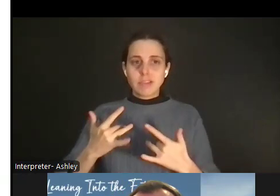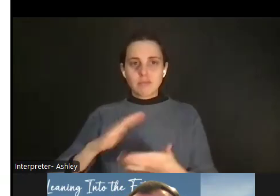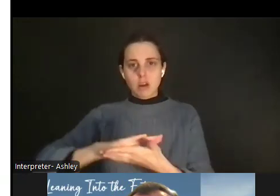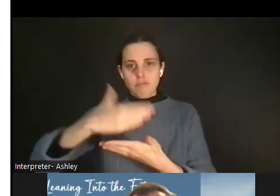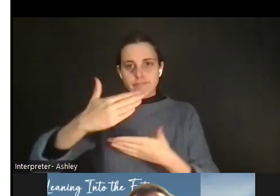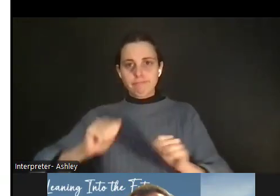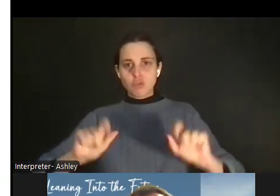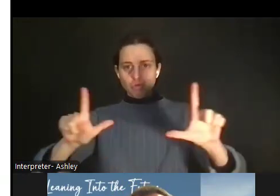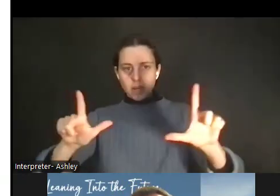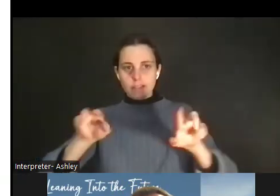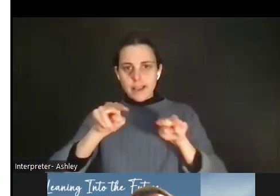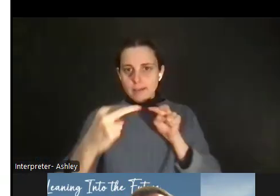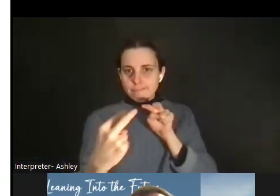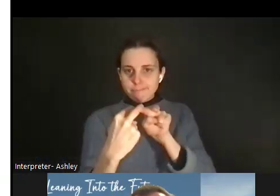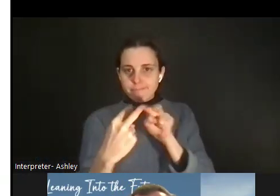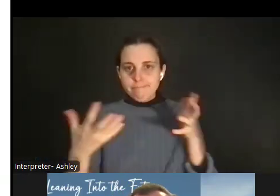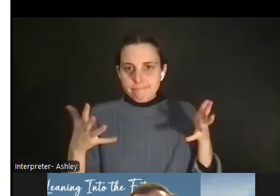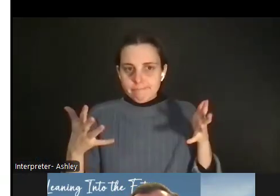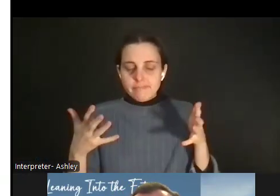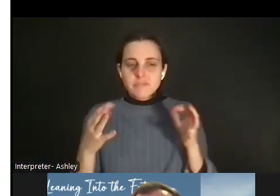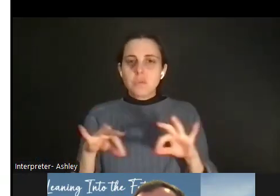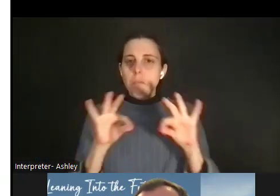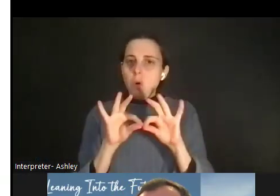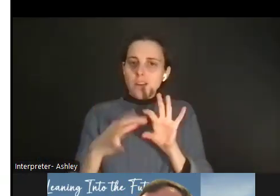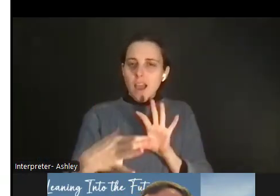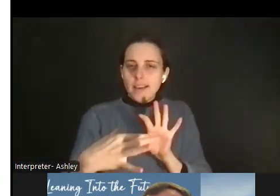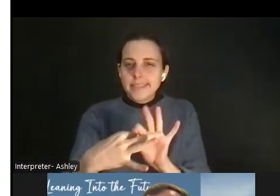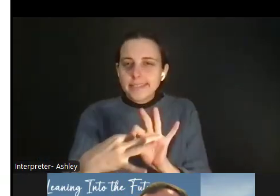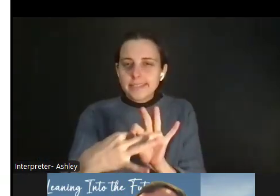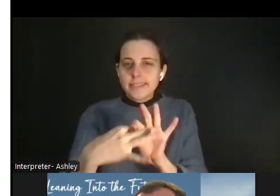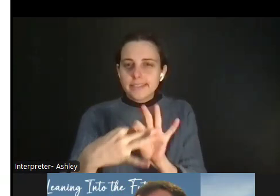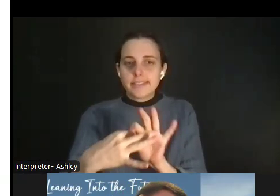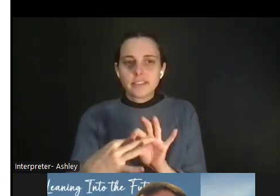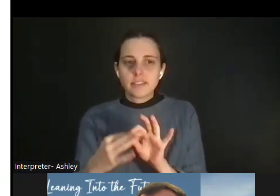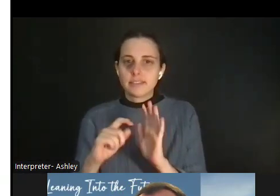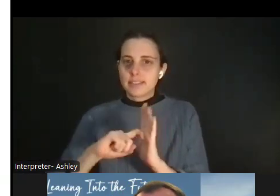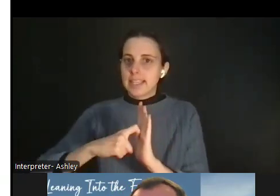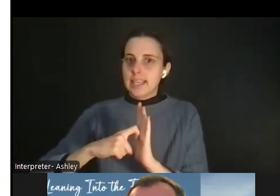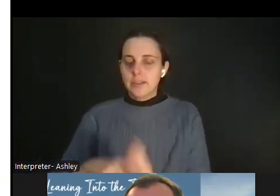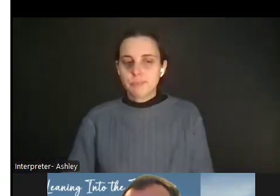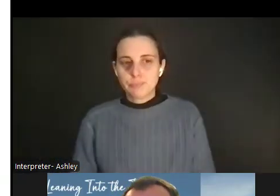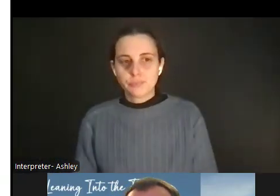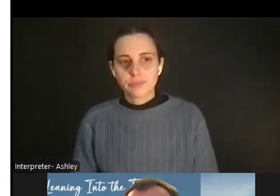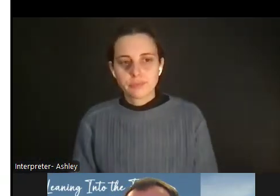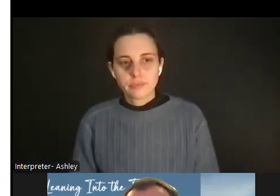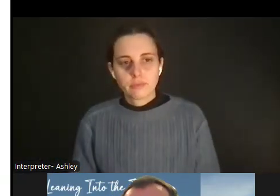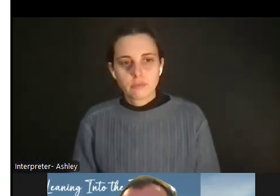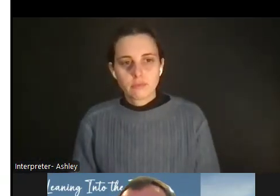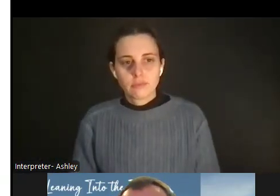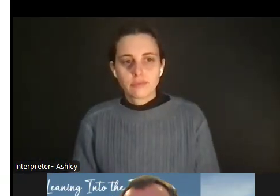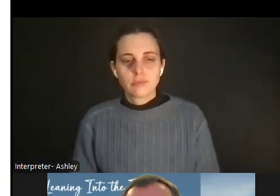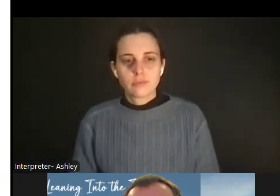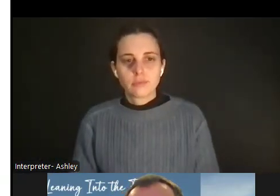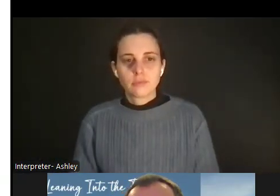a key element of the mentorship program. So mentors act as coach, and as I said, you know, 1 to 6